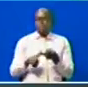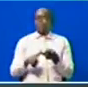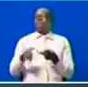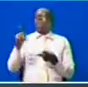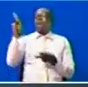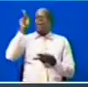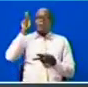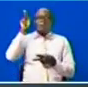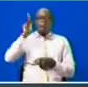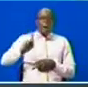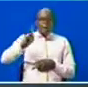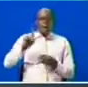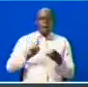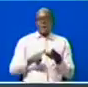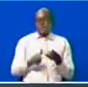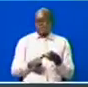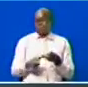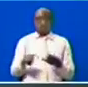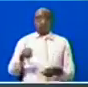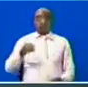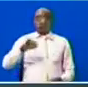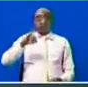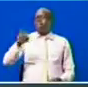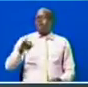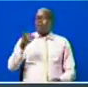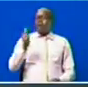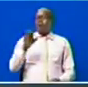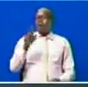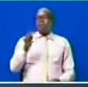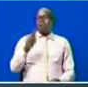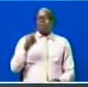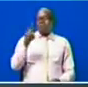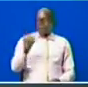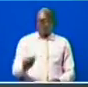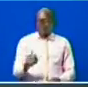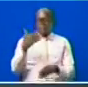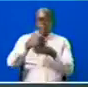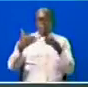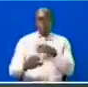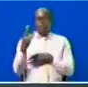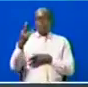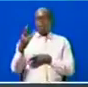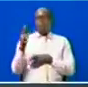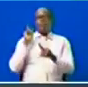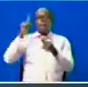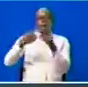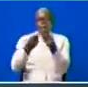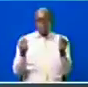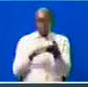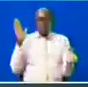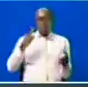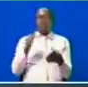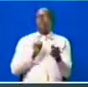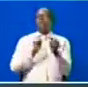and Kihumbini in Nairobi, kicked off today. The construction of the four stadia seeks to address the need for more